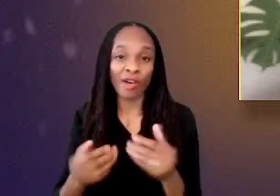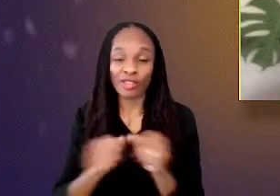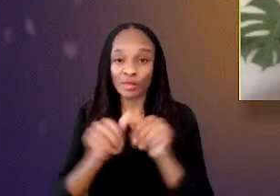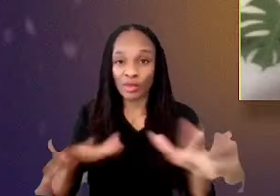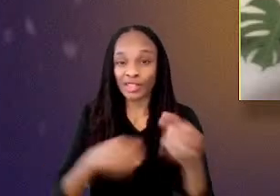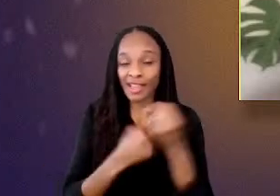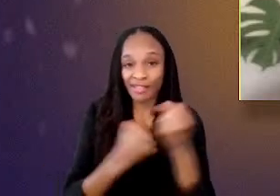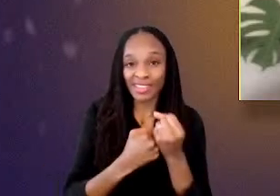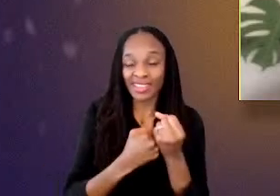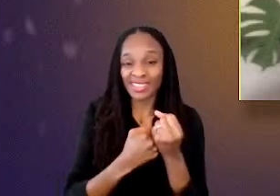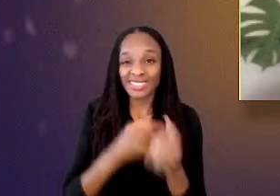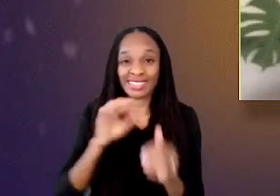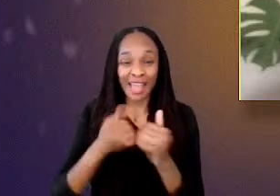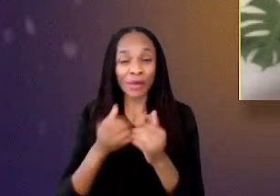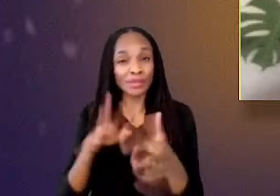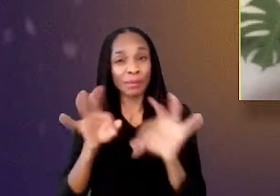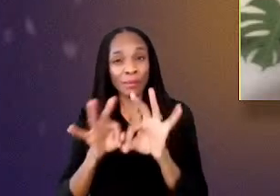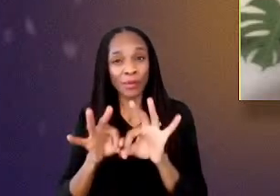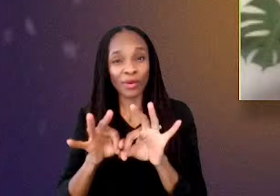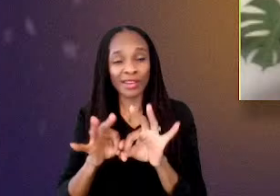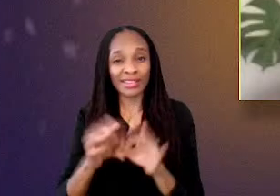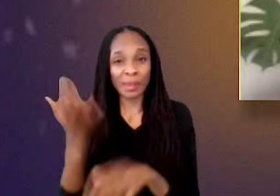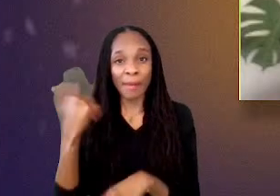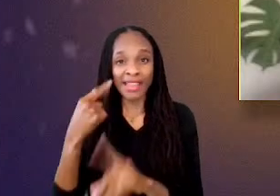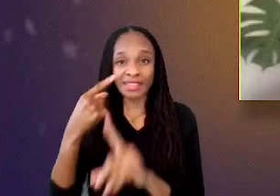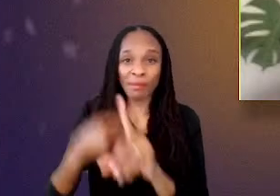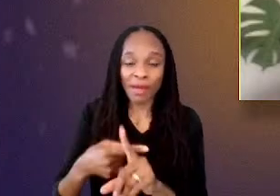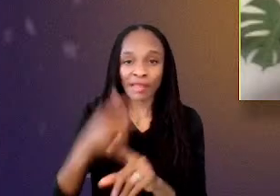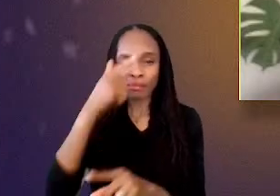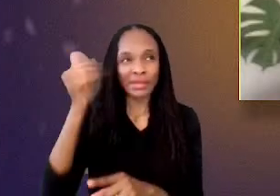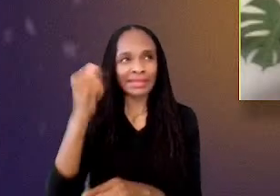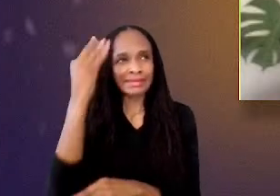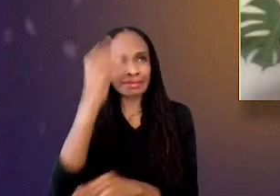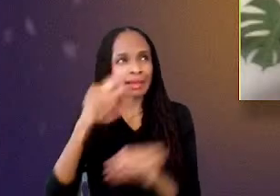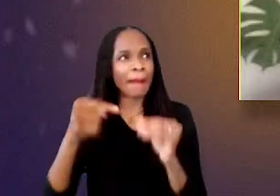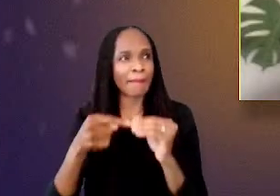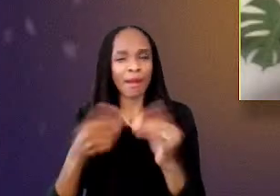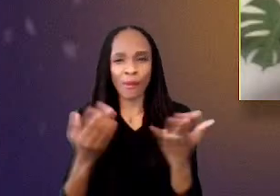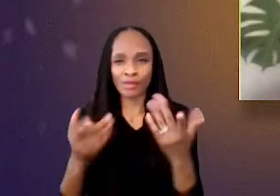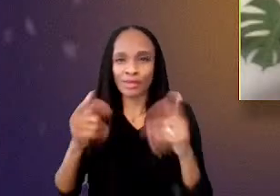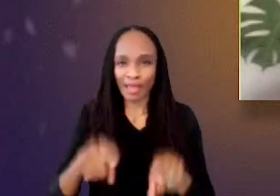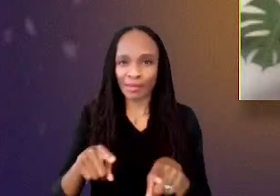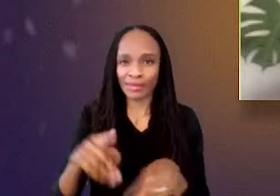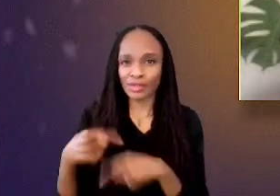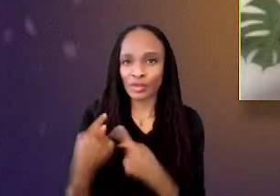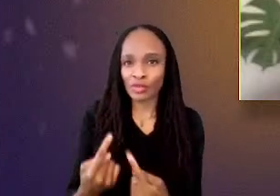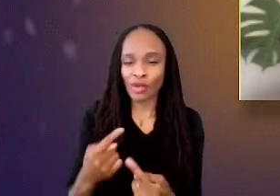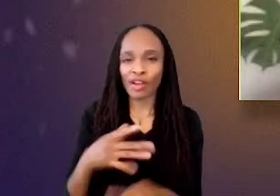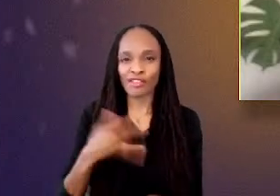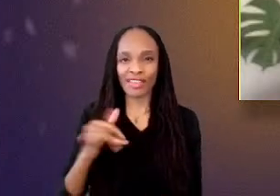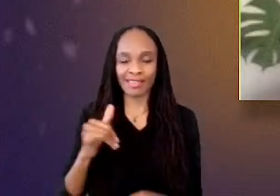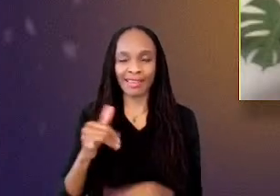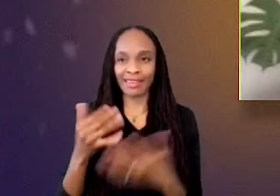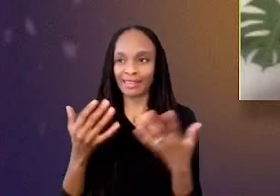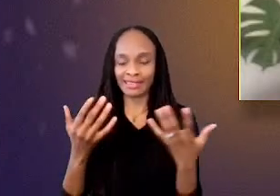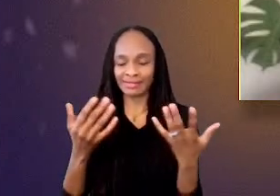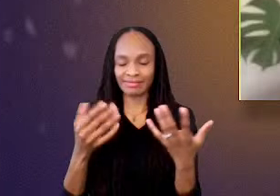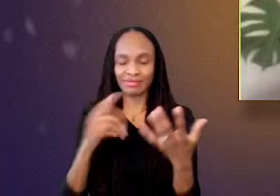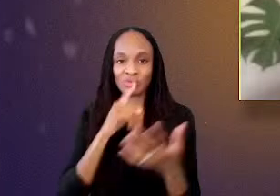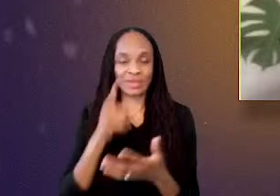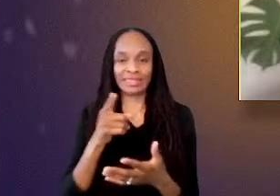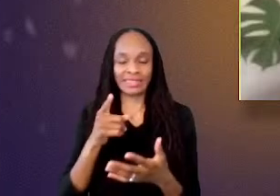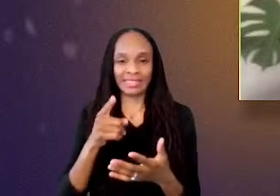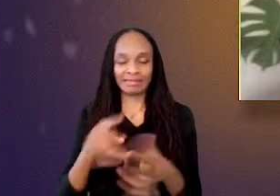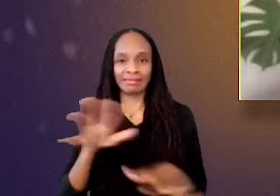month or so, as we're all kind of coming off a year of reckoning with the distribution landscape, feeling like the bottom was taken out from under us. So it's been